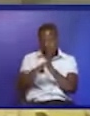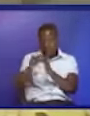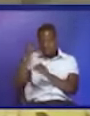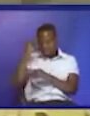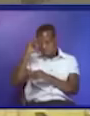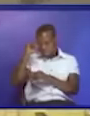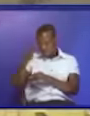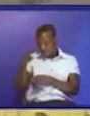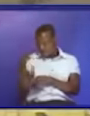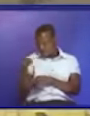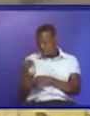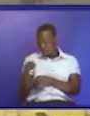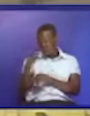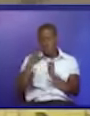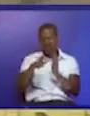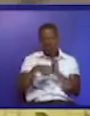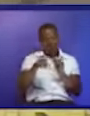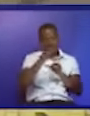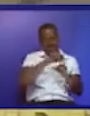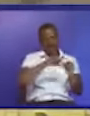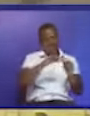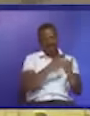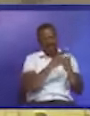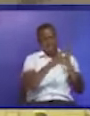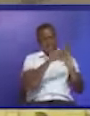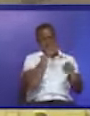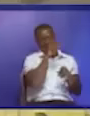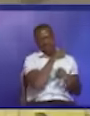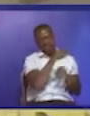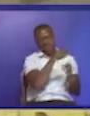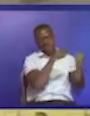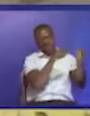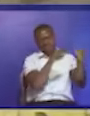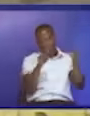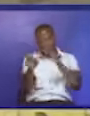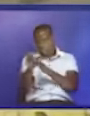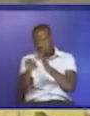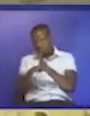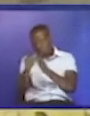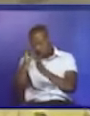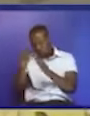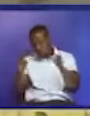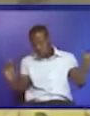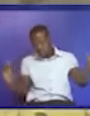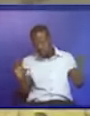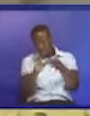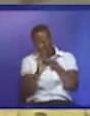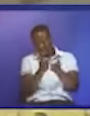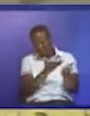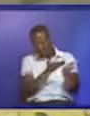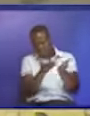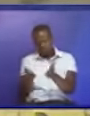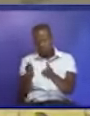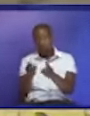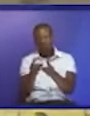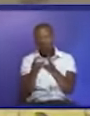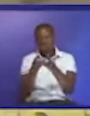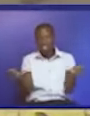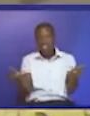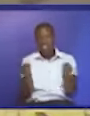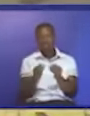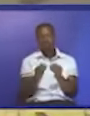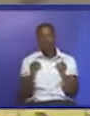then by the ministry of the Holy Spirit, come up with solutions. Are we together now? that you walk out of